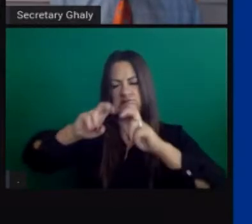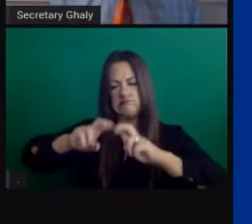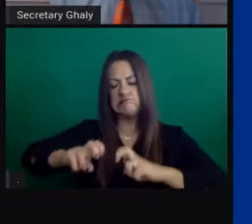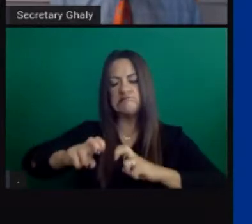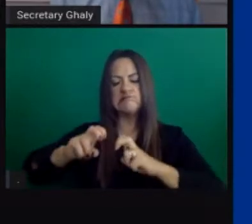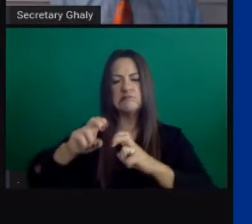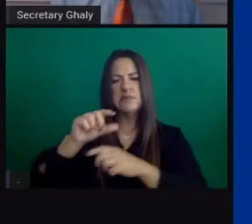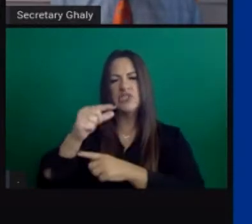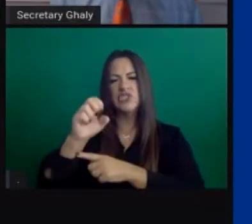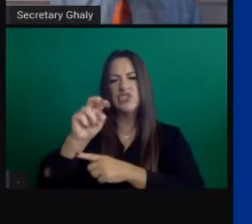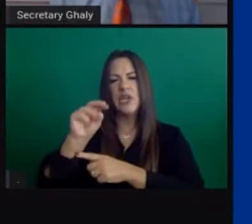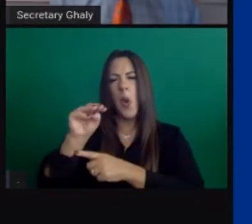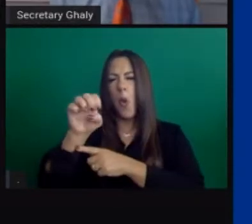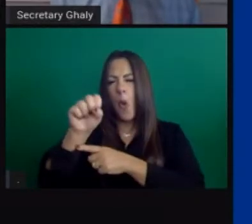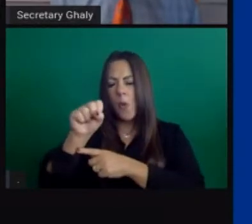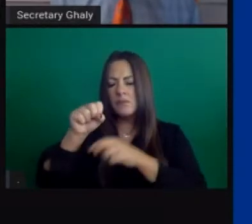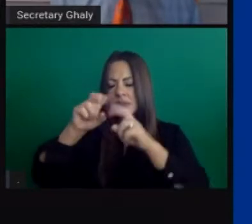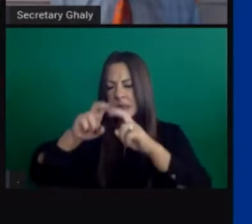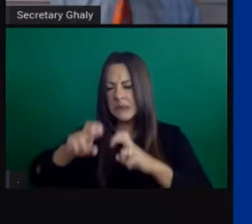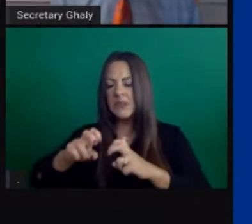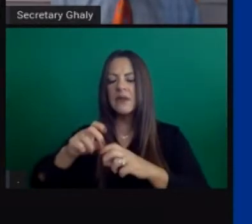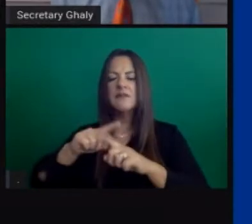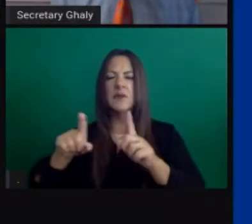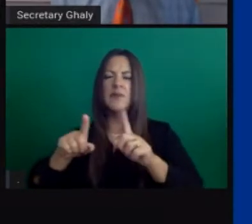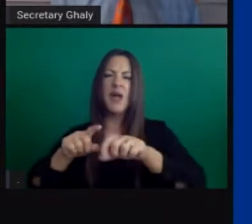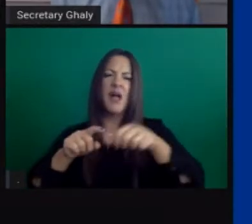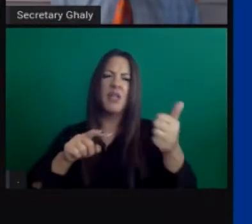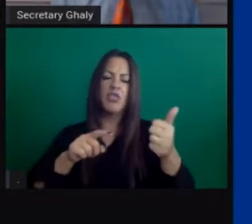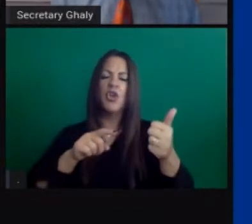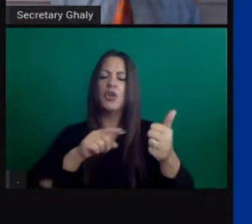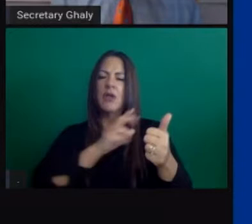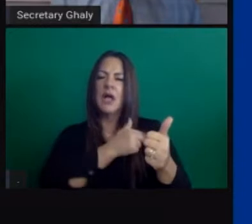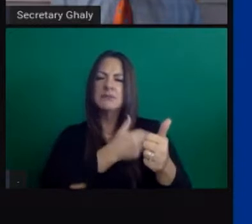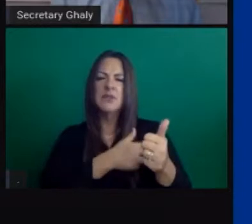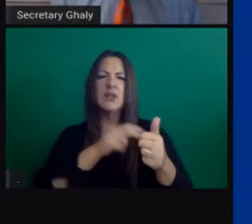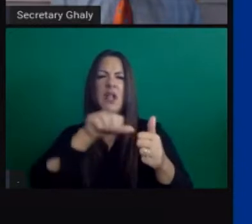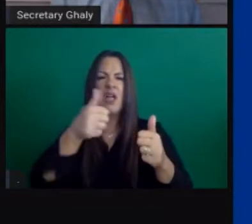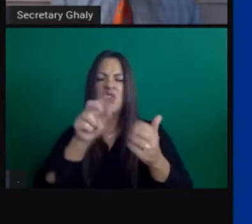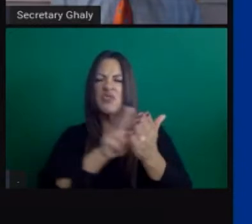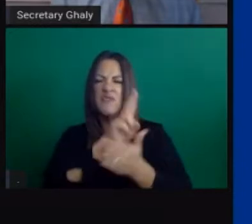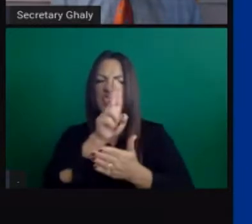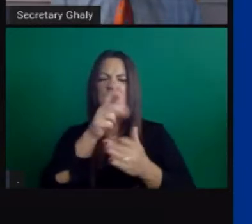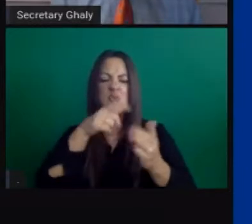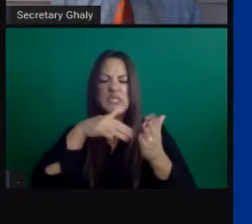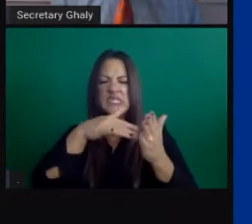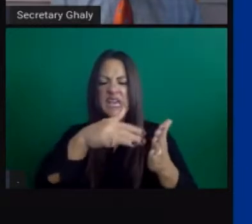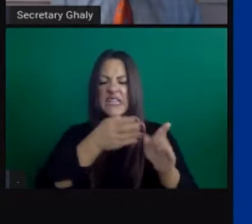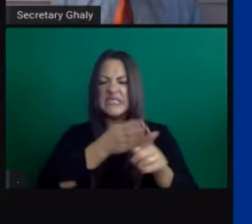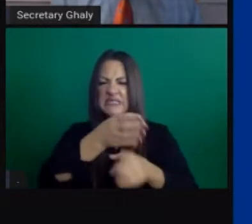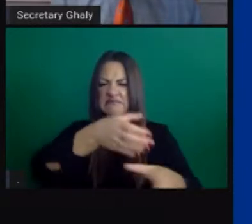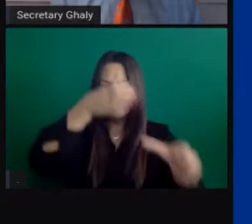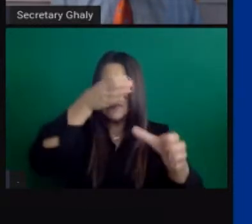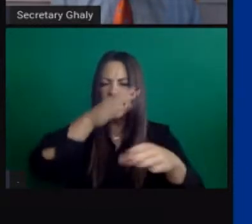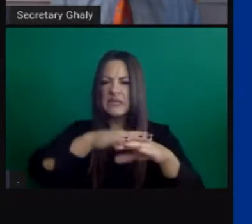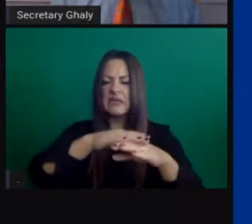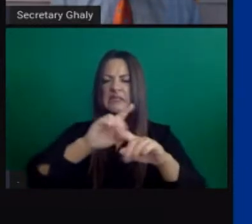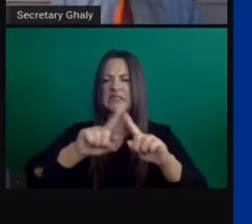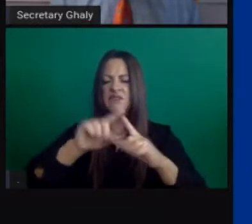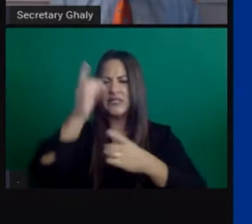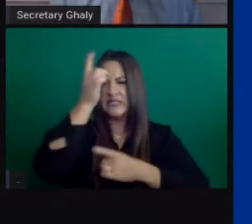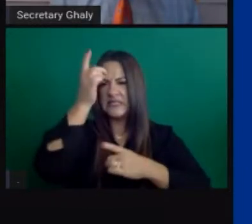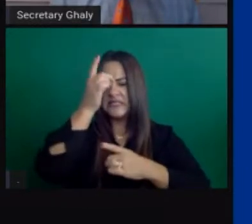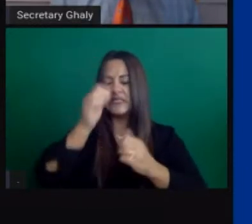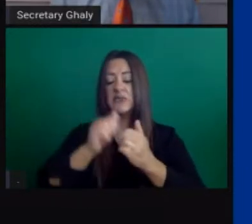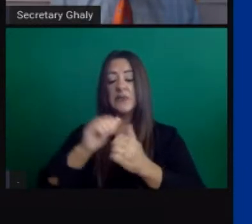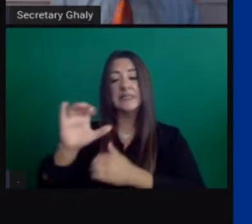like UCSF and Scripps and other places across the state, working with the CDC and our local public health